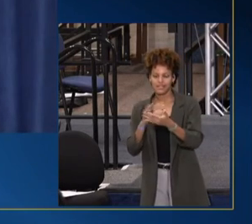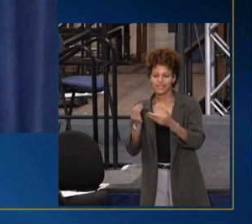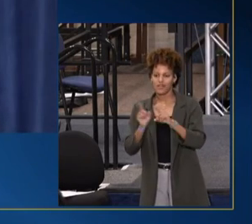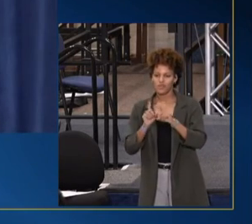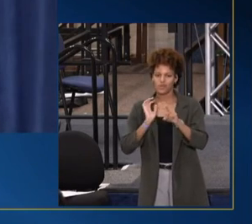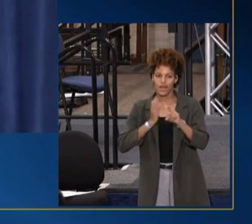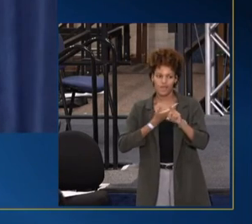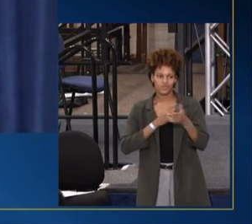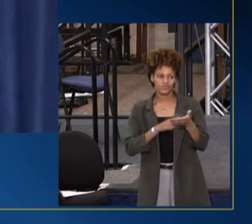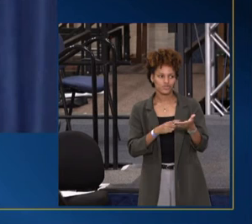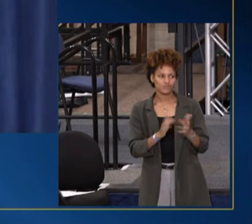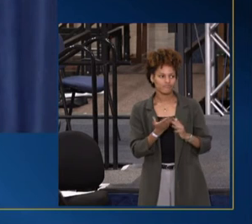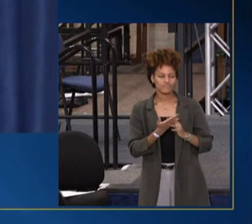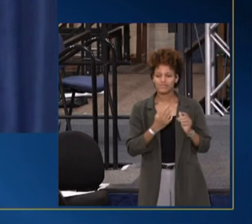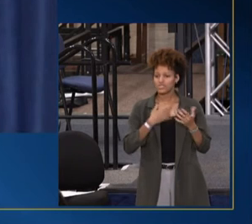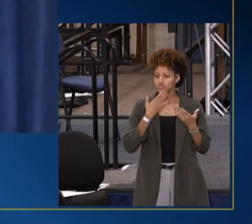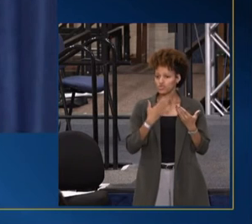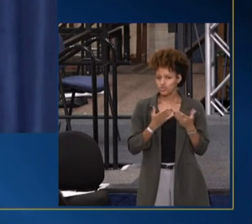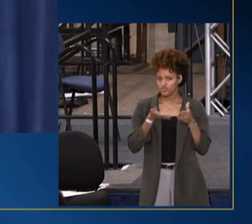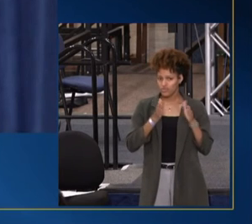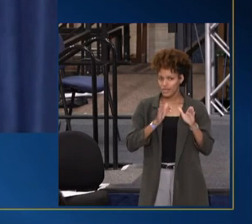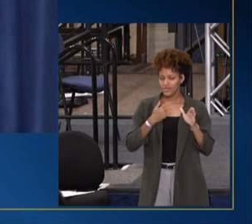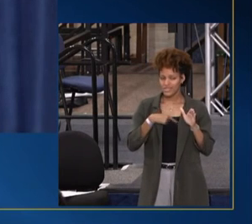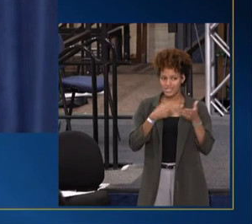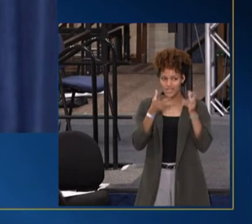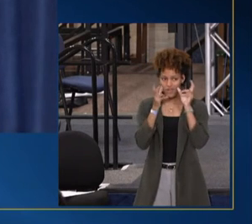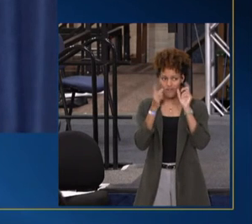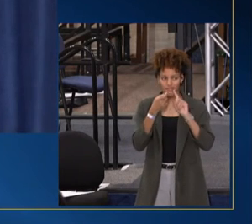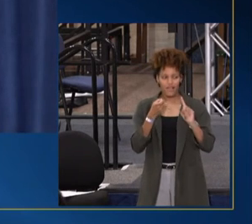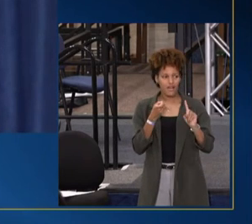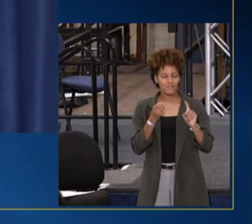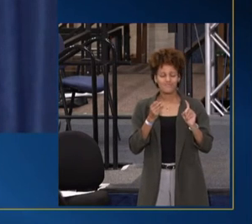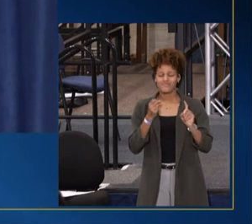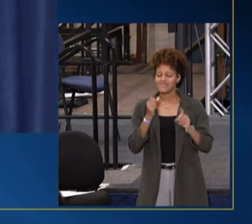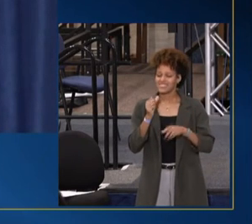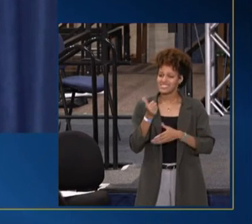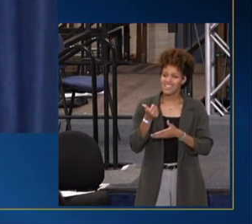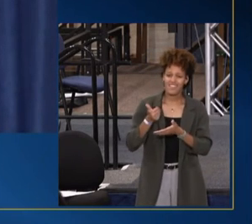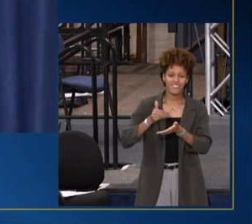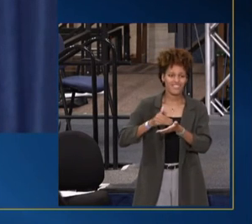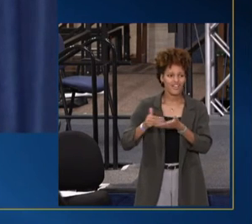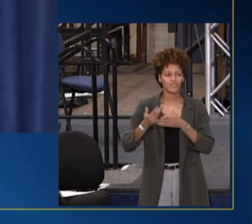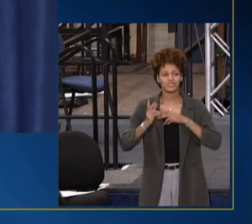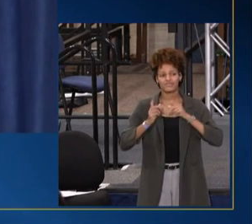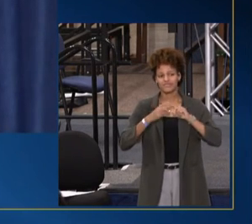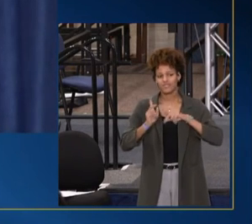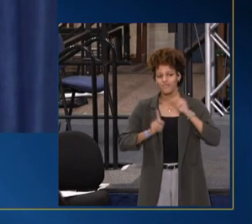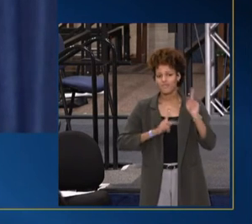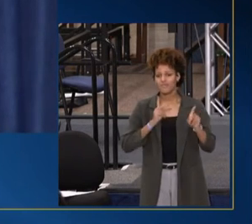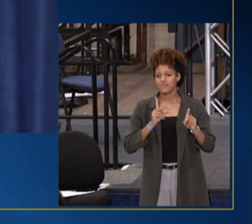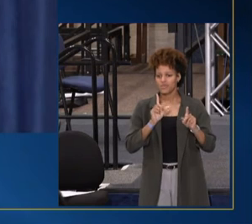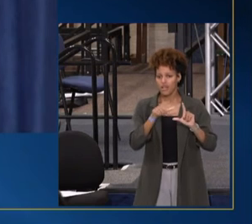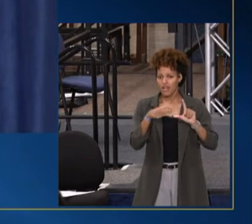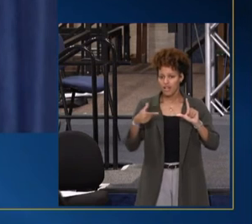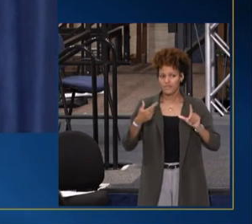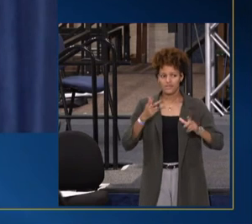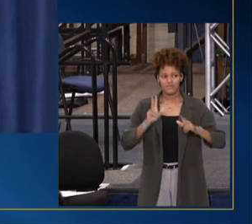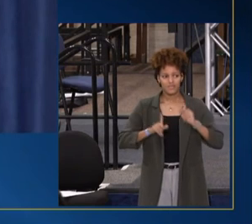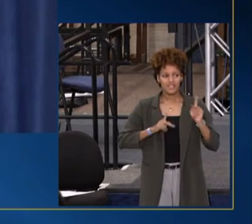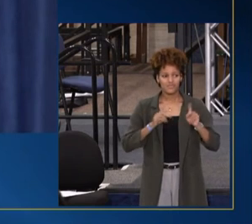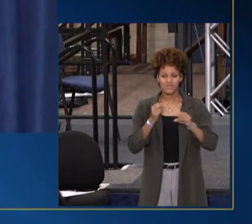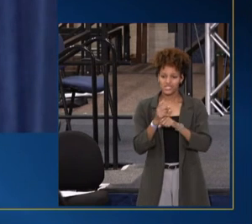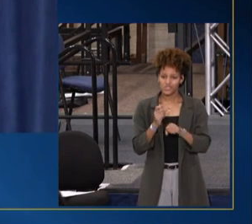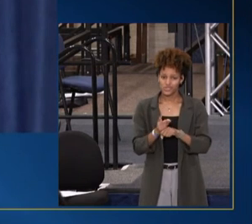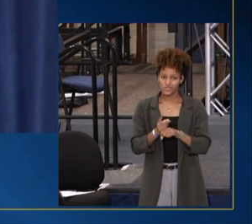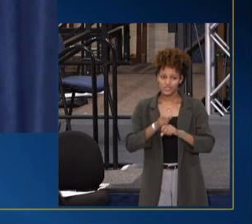briefs. And that's another great way that we hear from tens of thousands of LGBTQ young people each year, answering